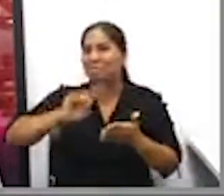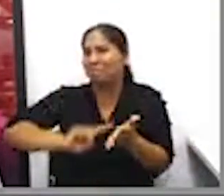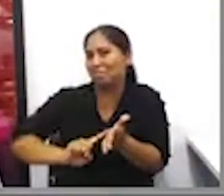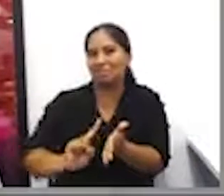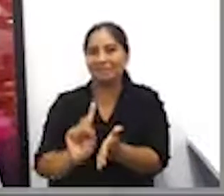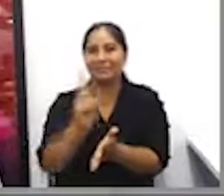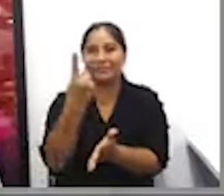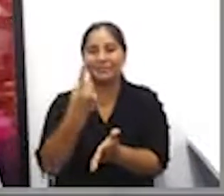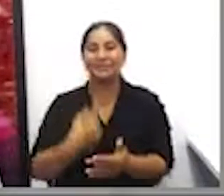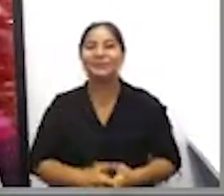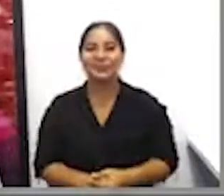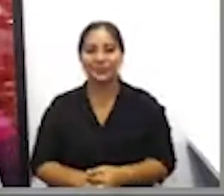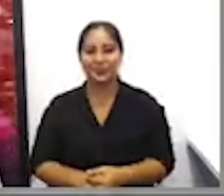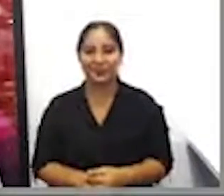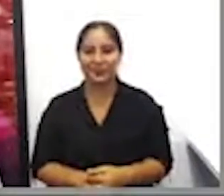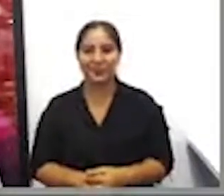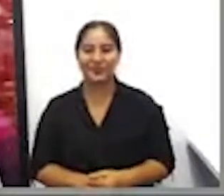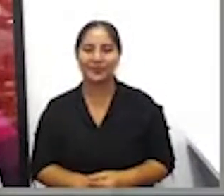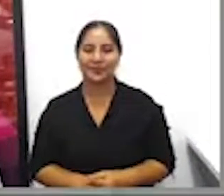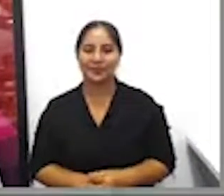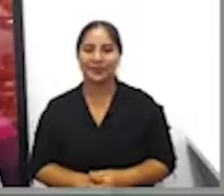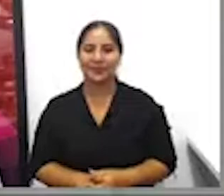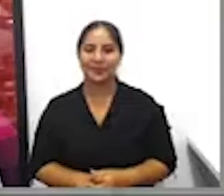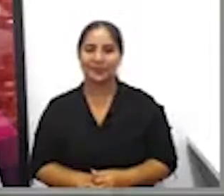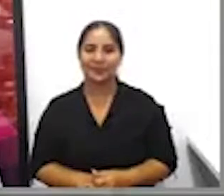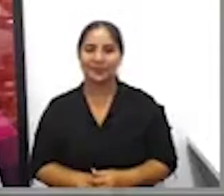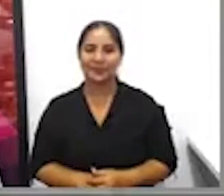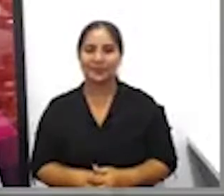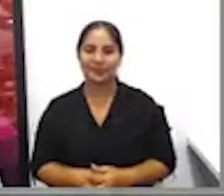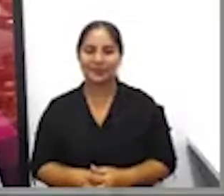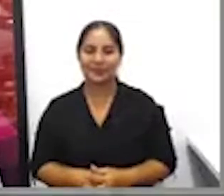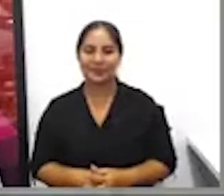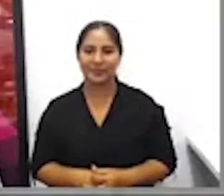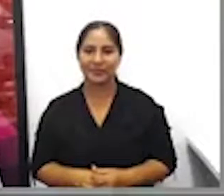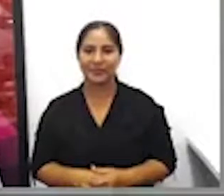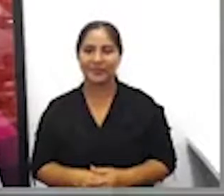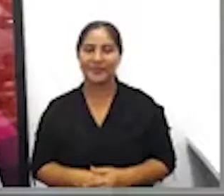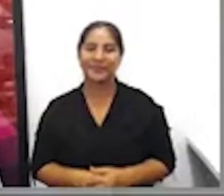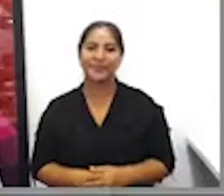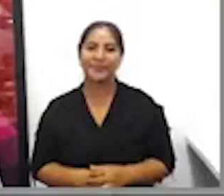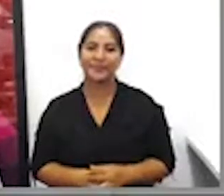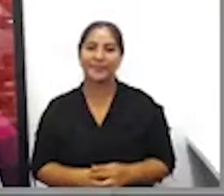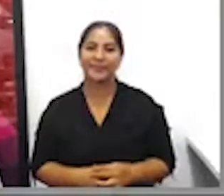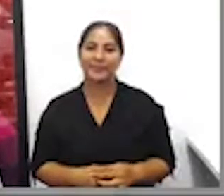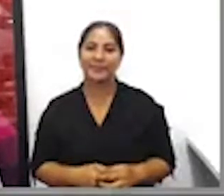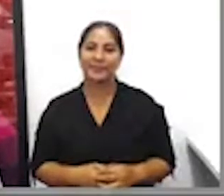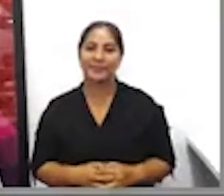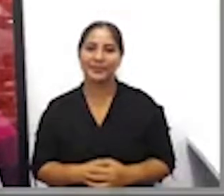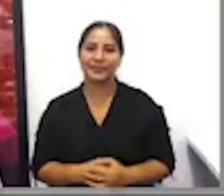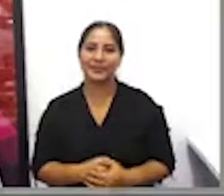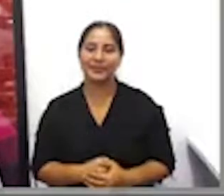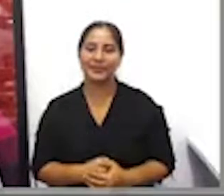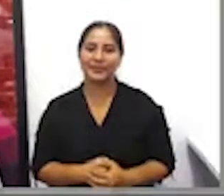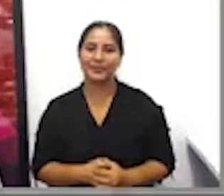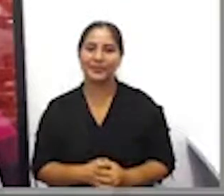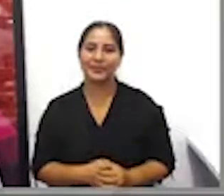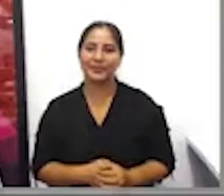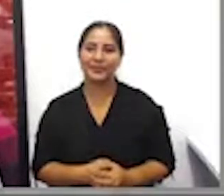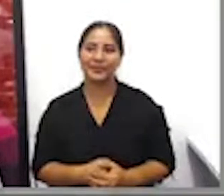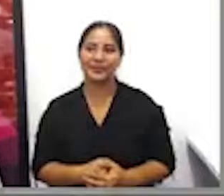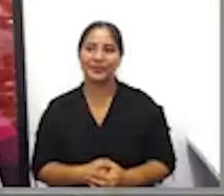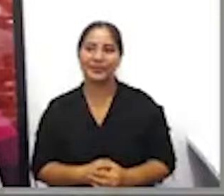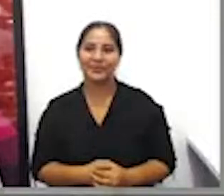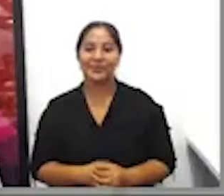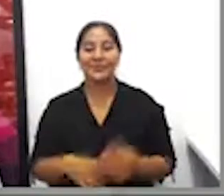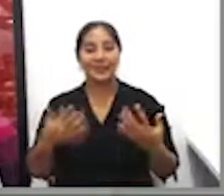party and people would ask what you did. And I said, I work with people who are terminally ill. And then they didn't want to have any more